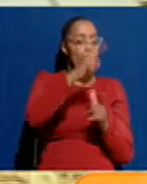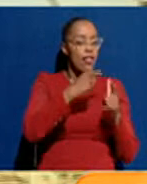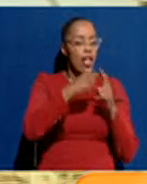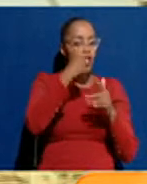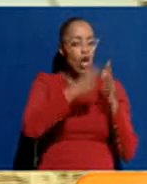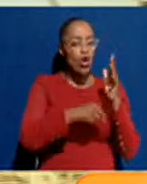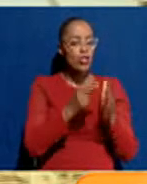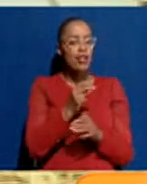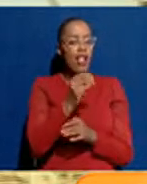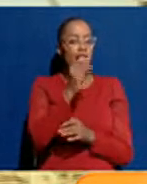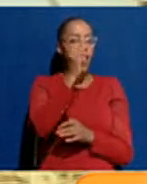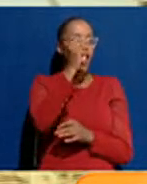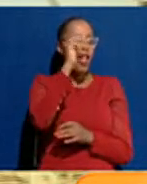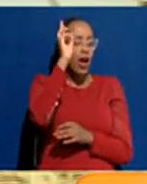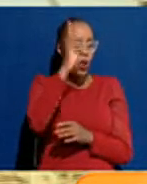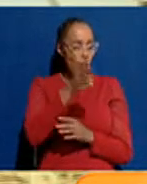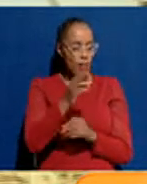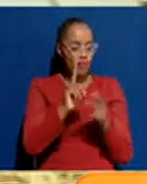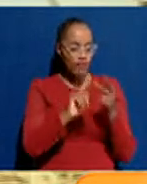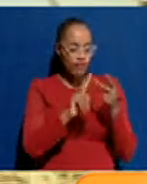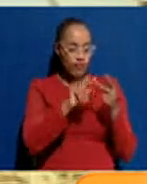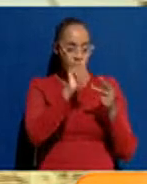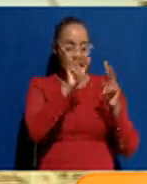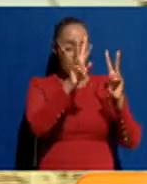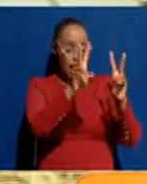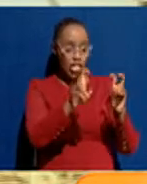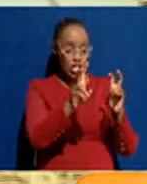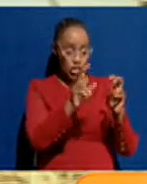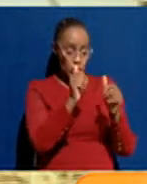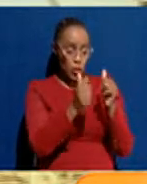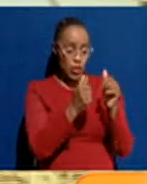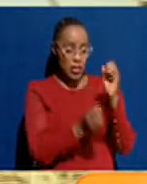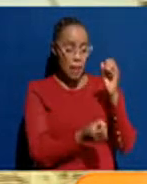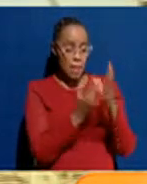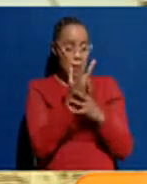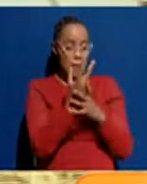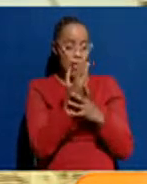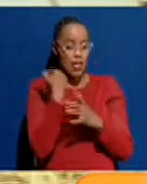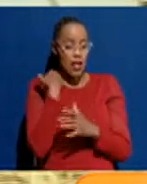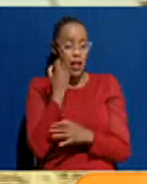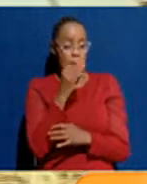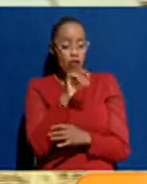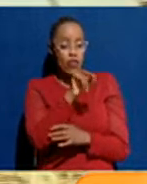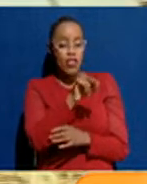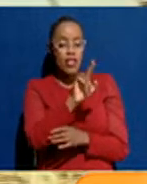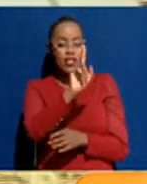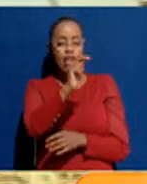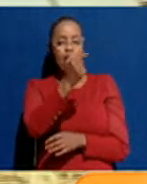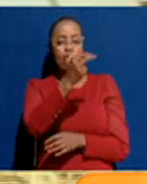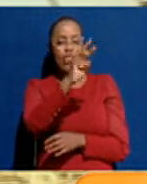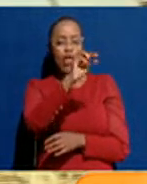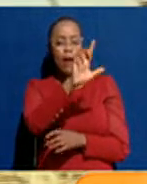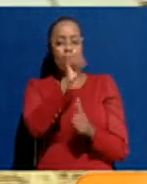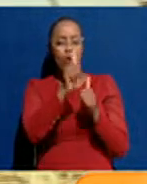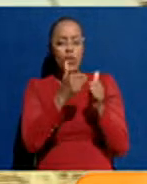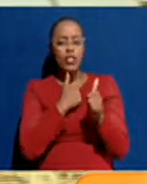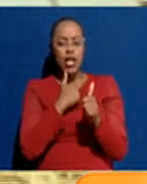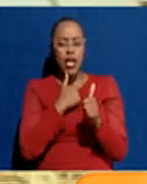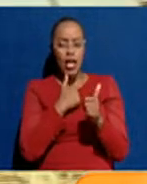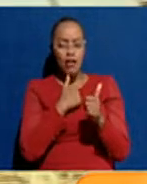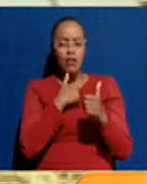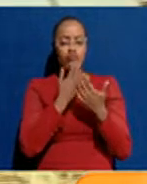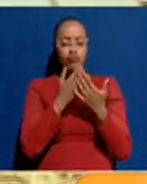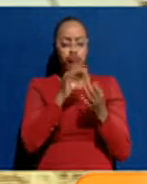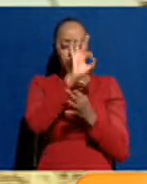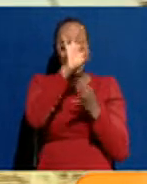higher by virtue of that Forex. Another factor, Sam, is the amount of diesel or thermos that are dispatched in a particular